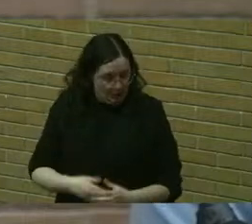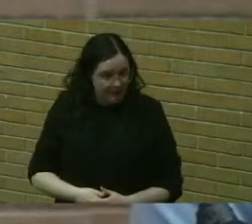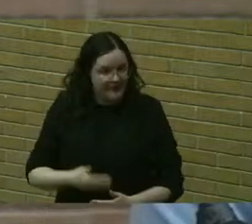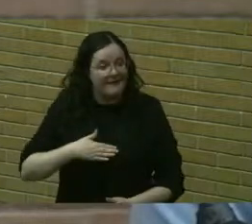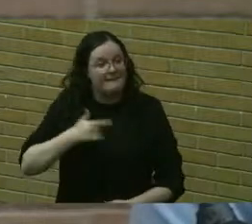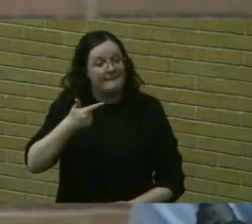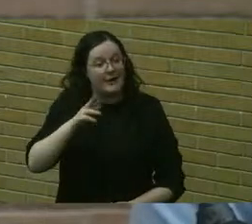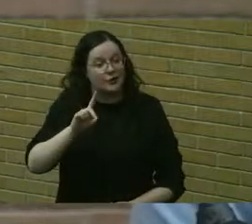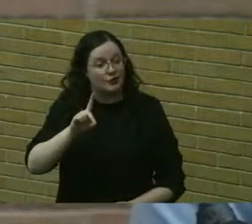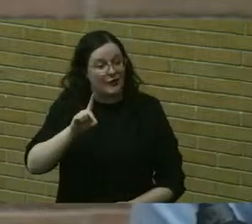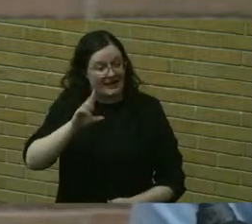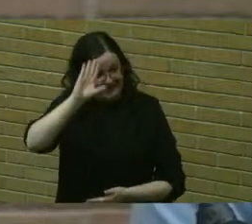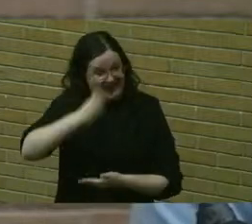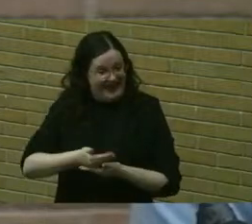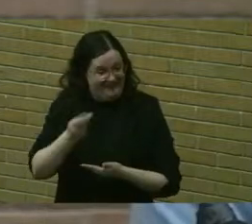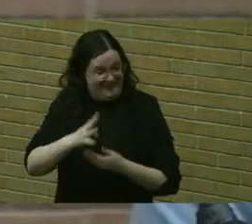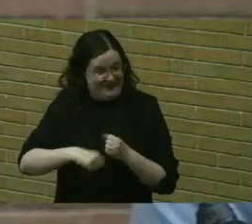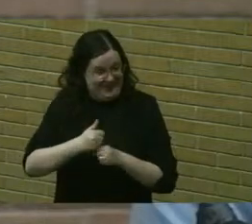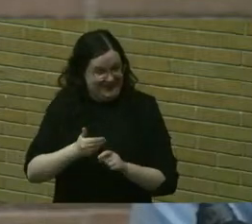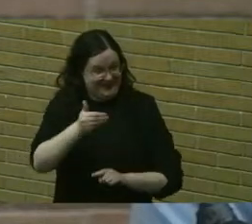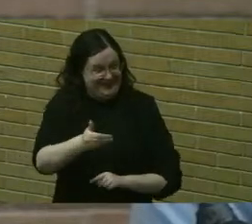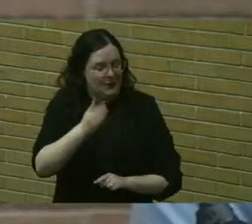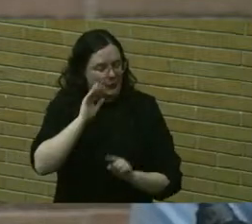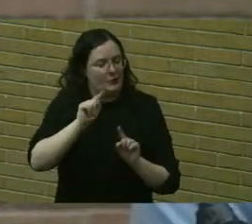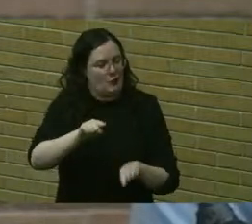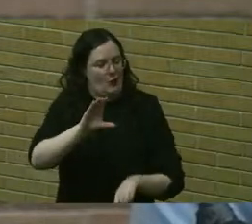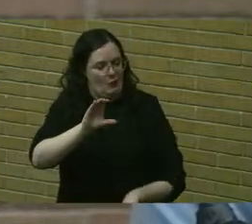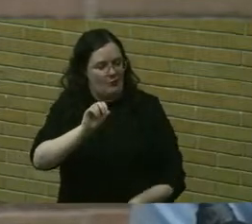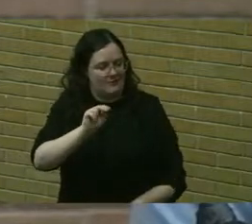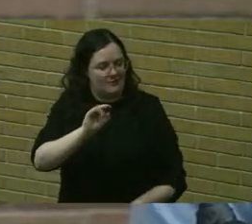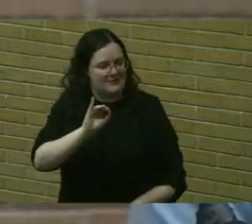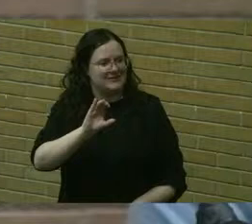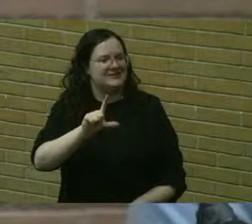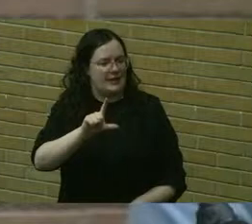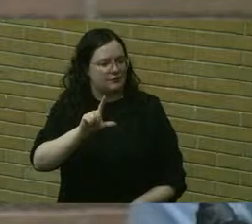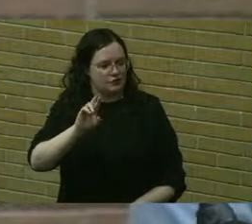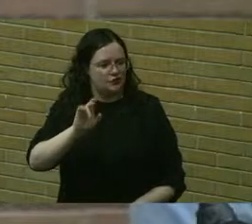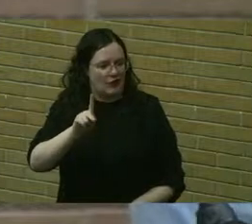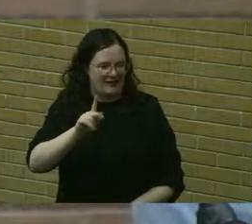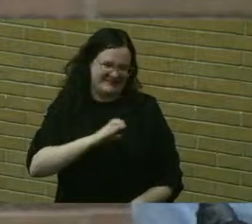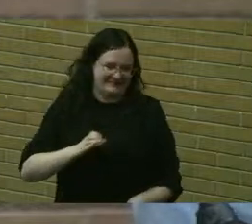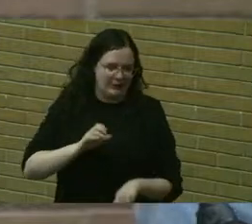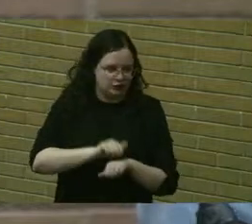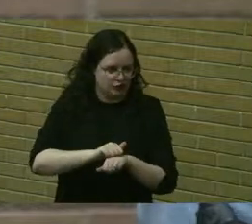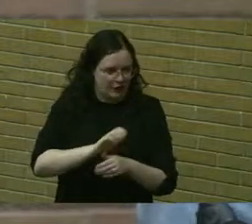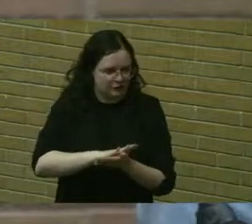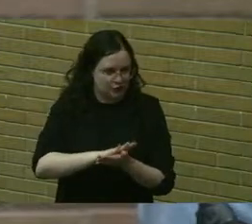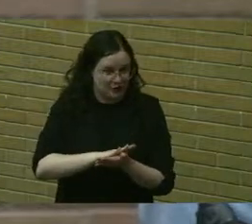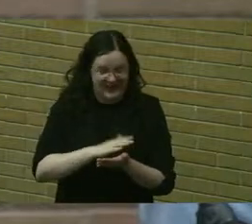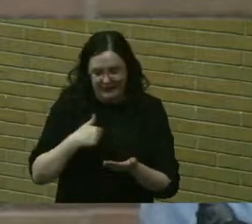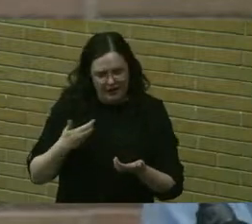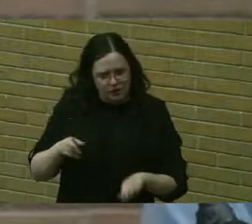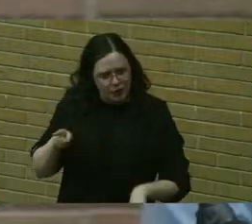Rock in a few years, and I don't want him to experience any